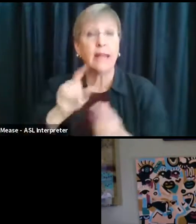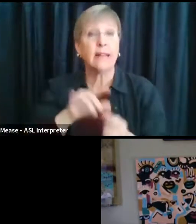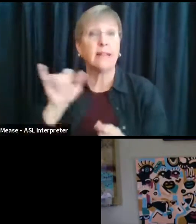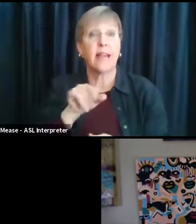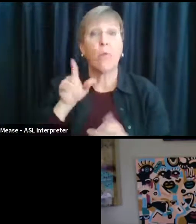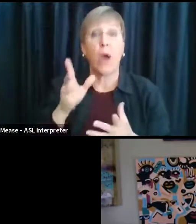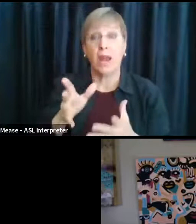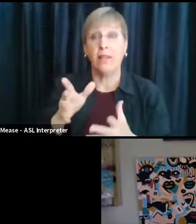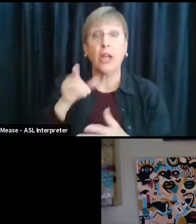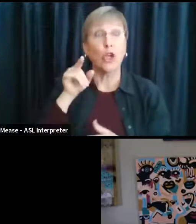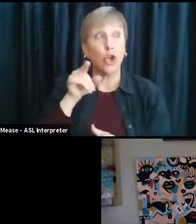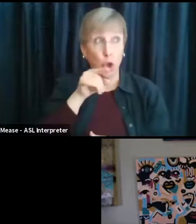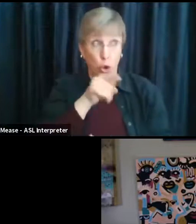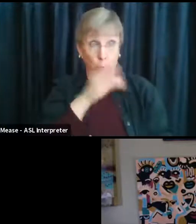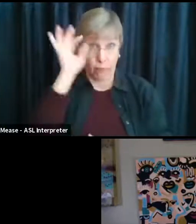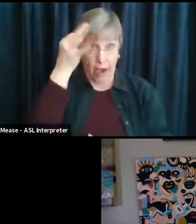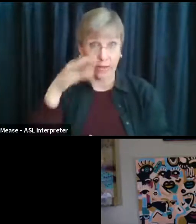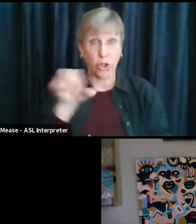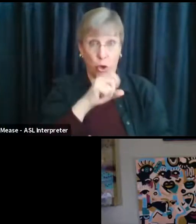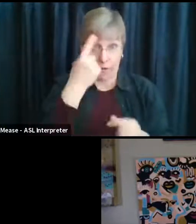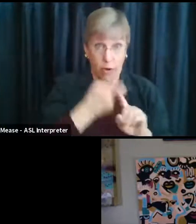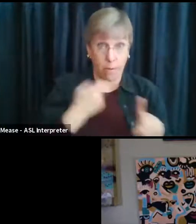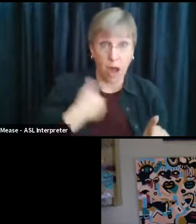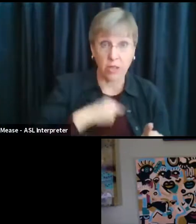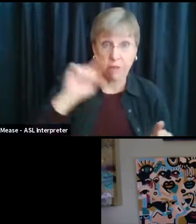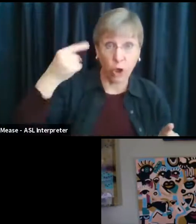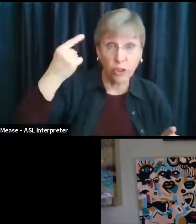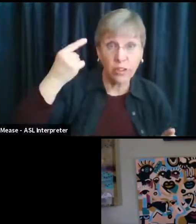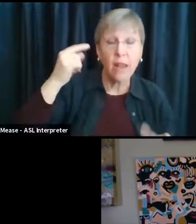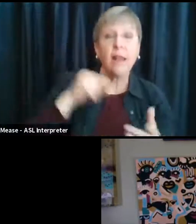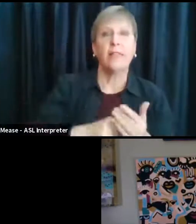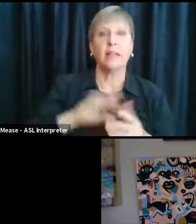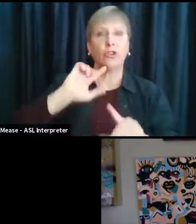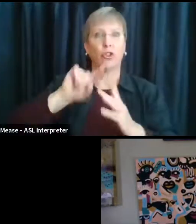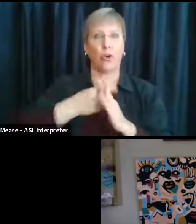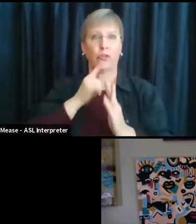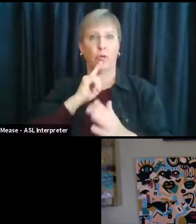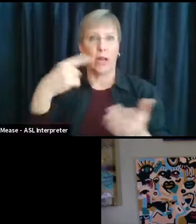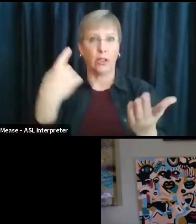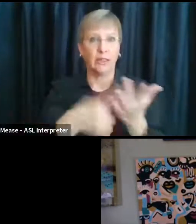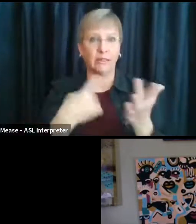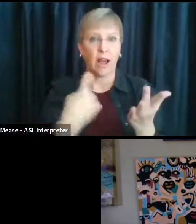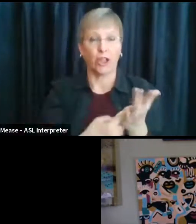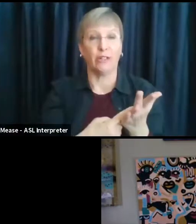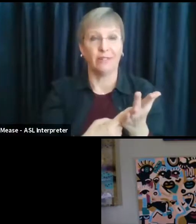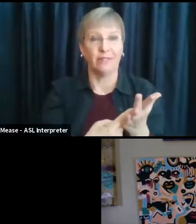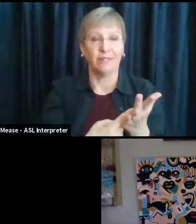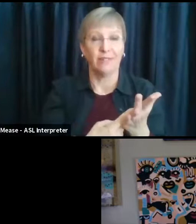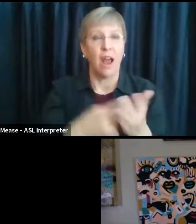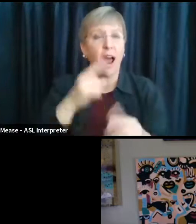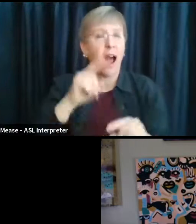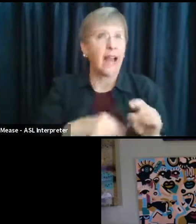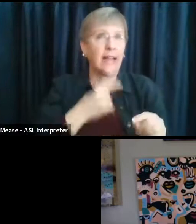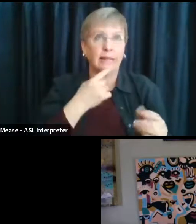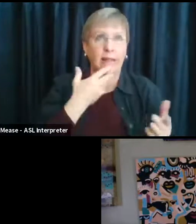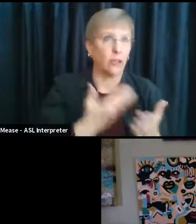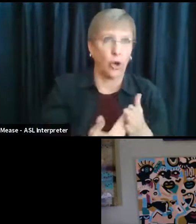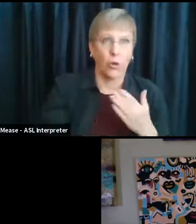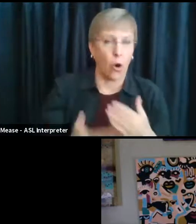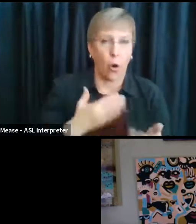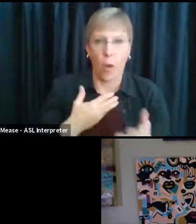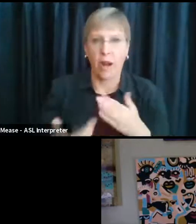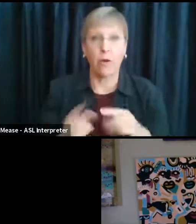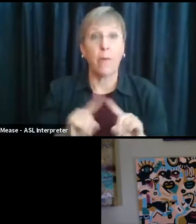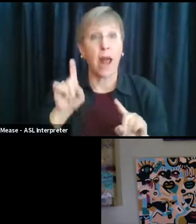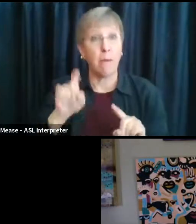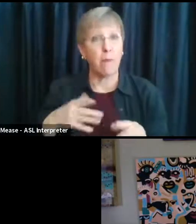it first, this creates a real discussion. So I can't say it's good or whatever, but I